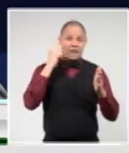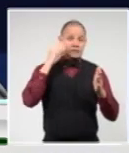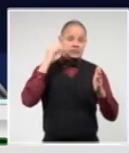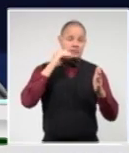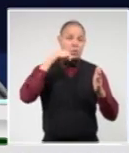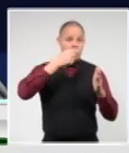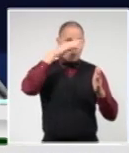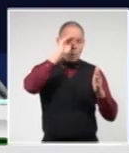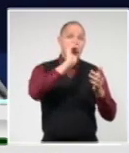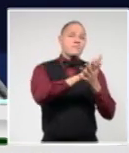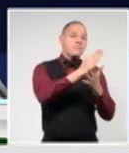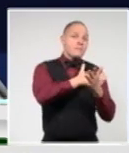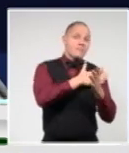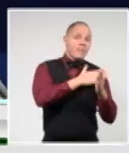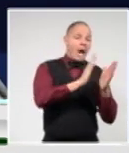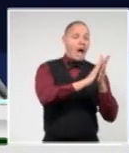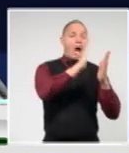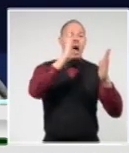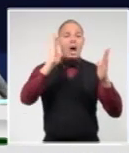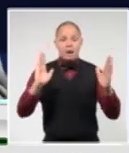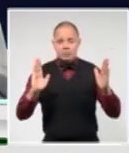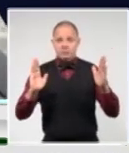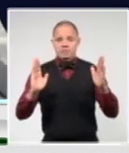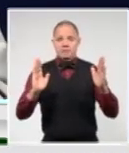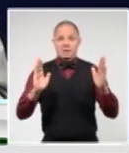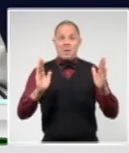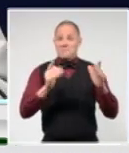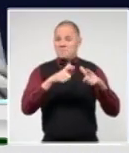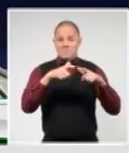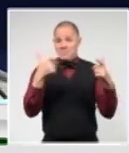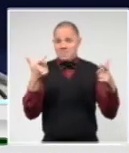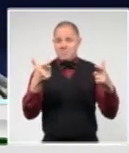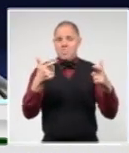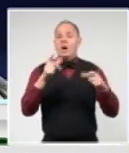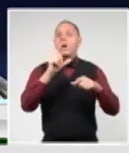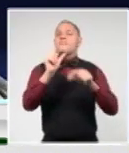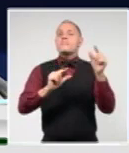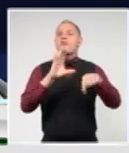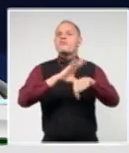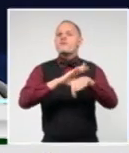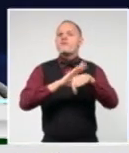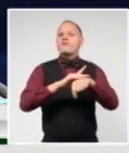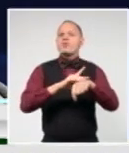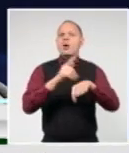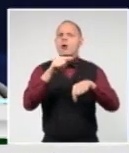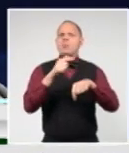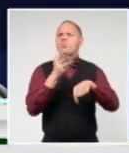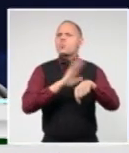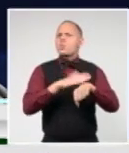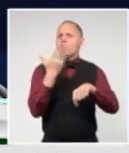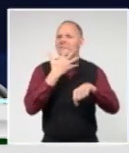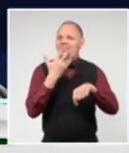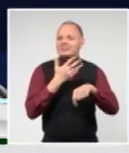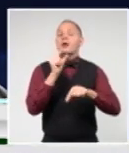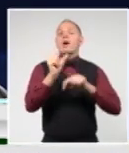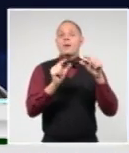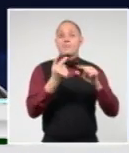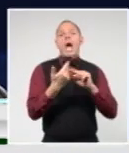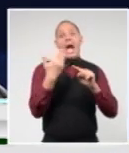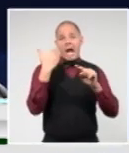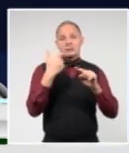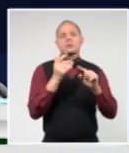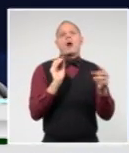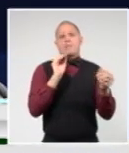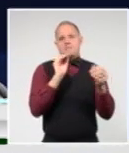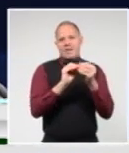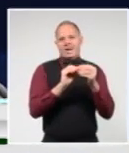Of the 42 cases diagnosed yesterday, the source of infection linked to 10 is